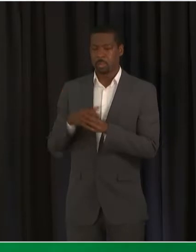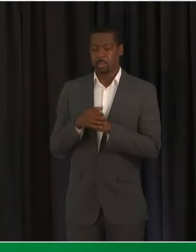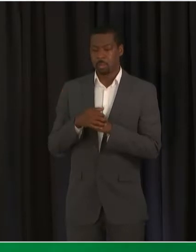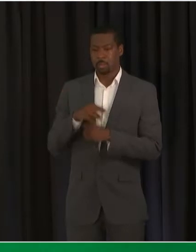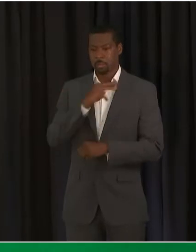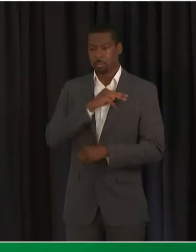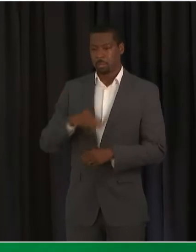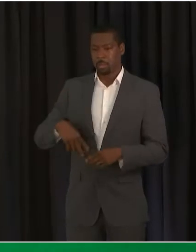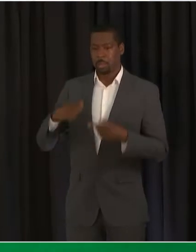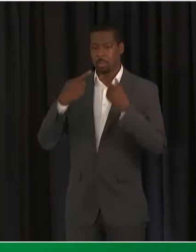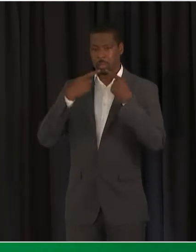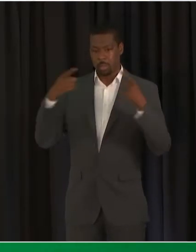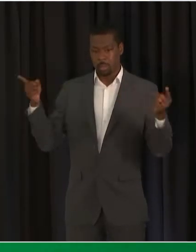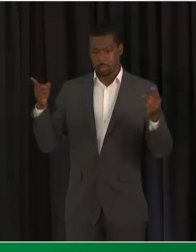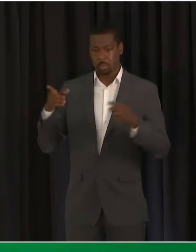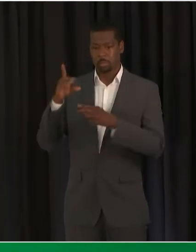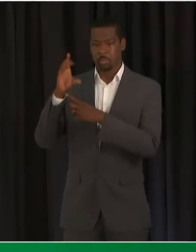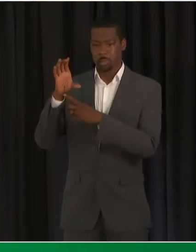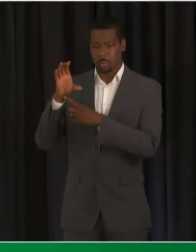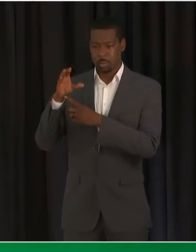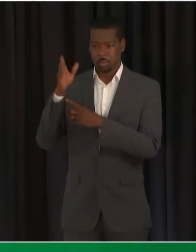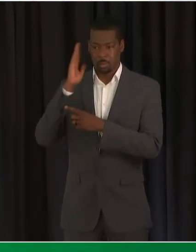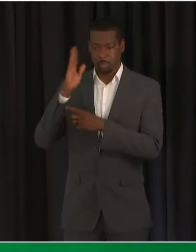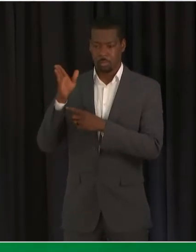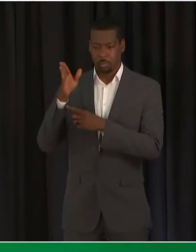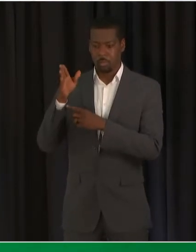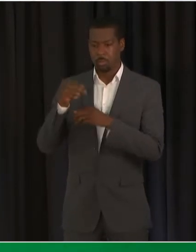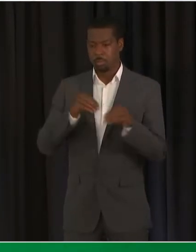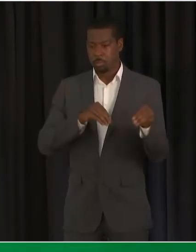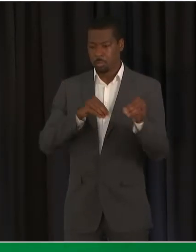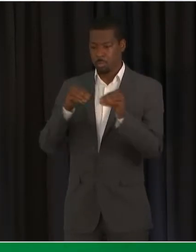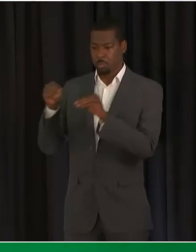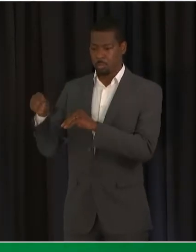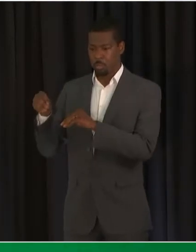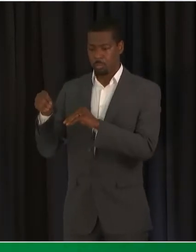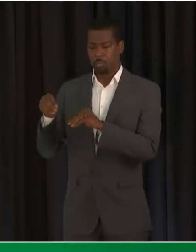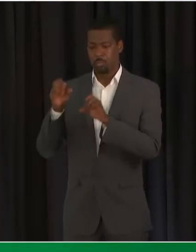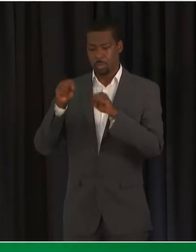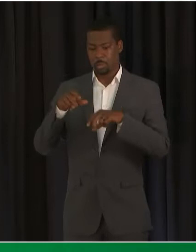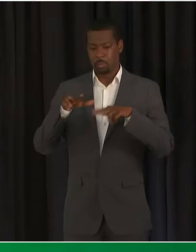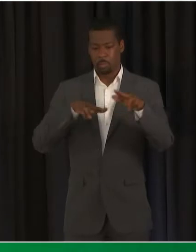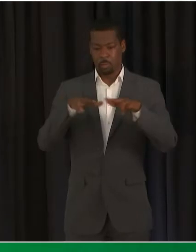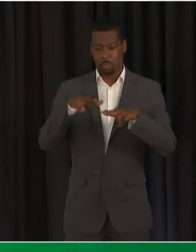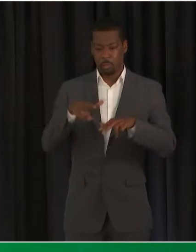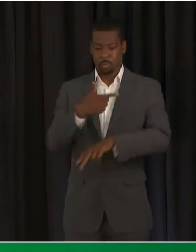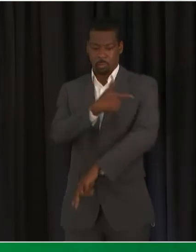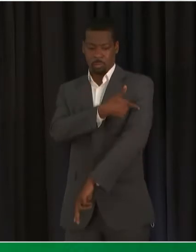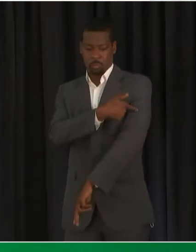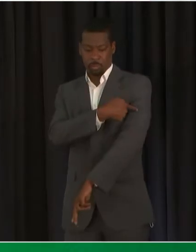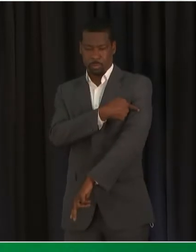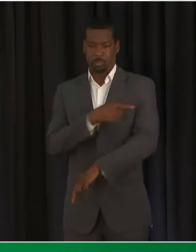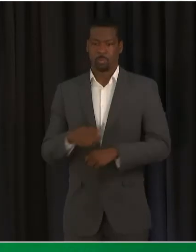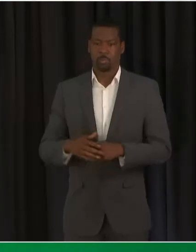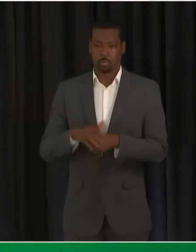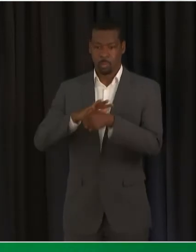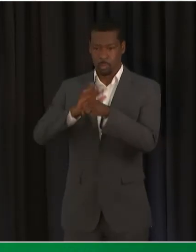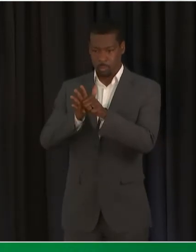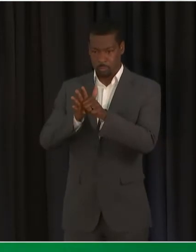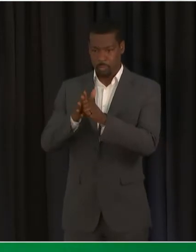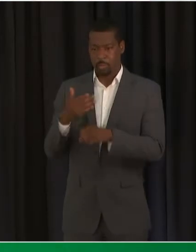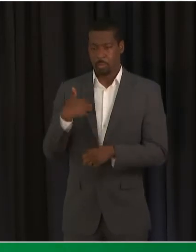Yesterday, the mayor announced that the District of Columbia is going to pivot to walk-up vaccination centers. So there will be